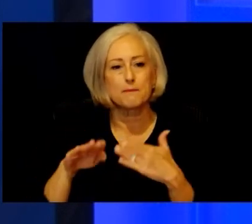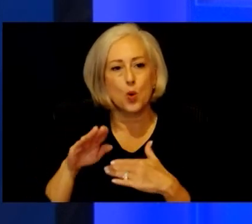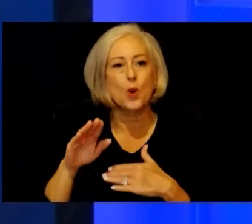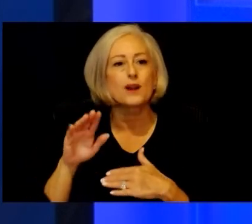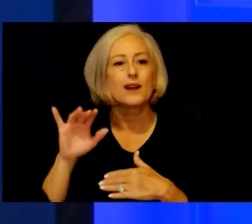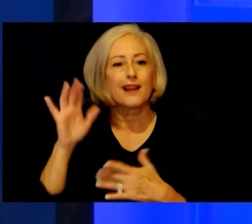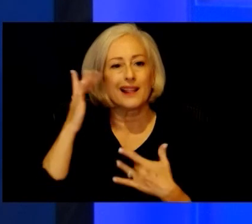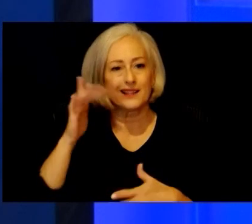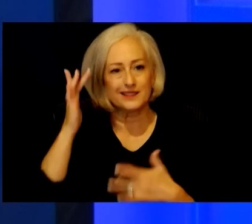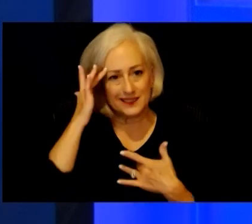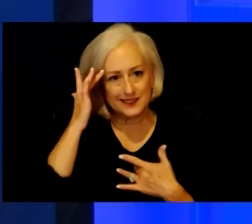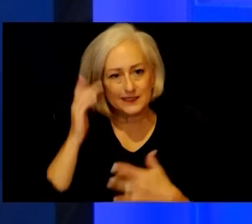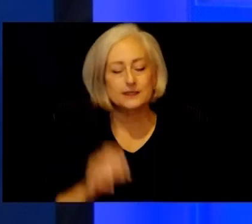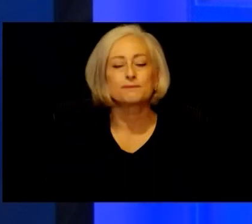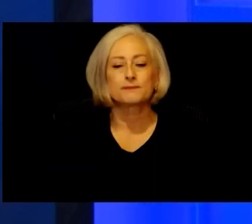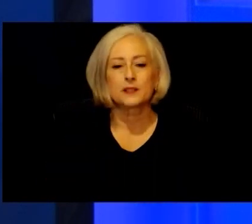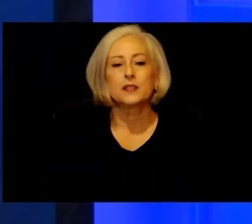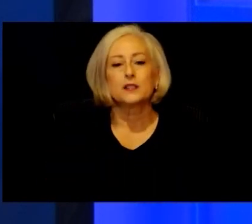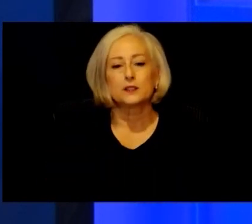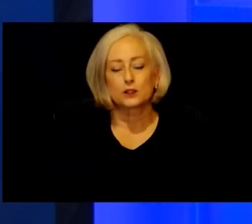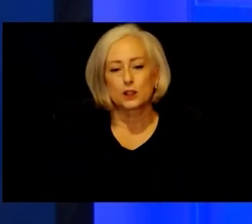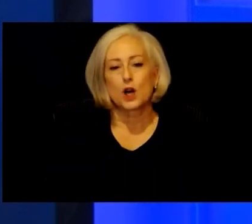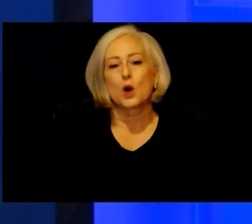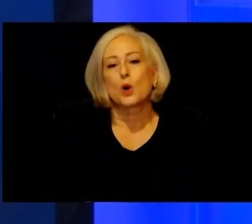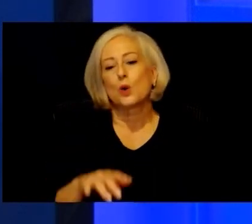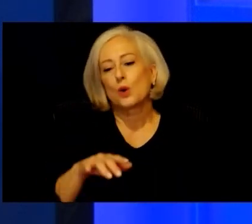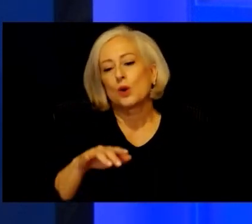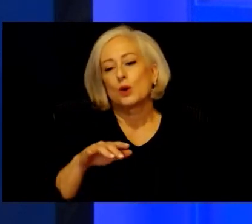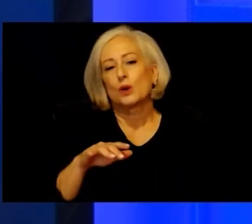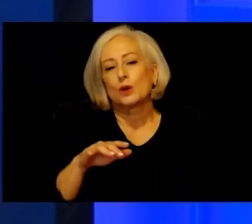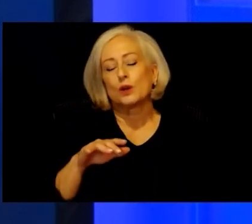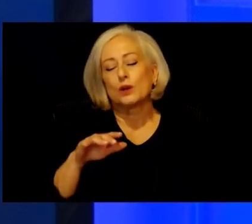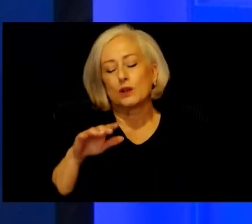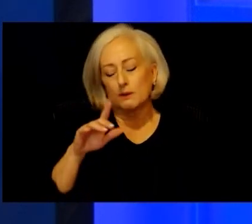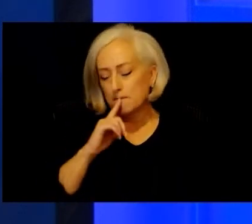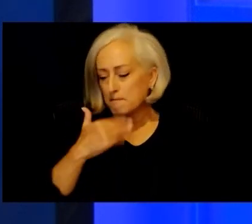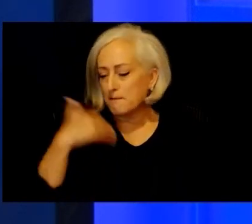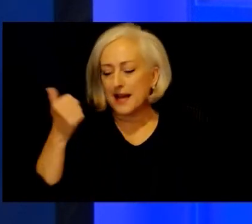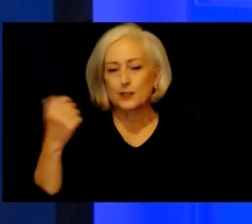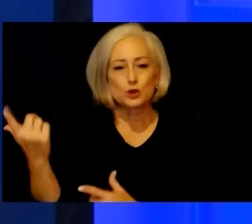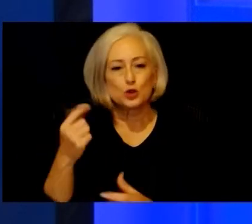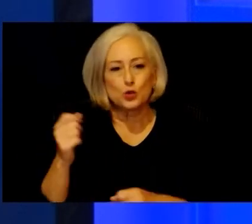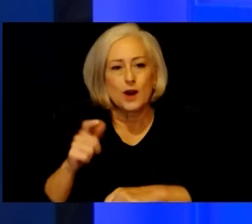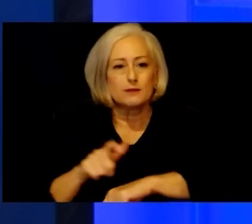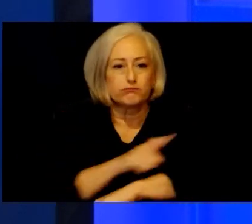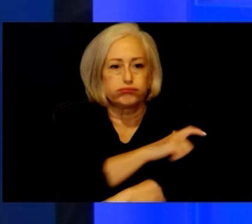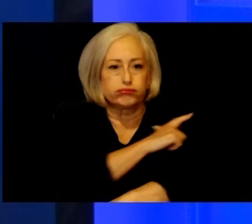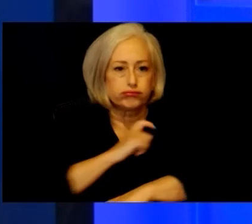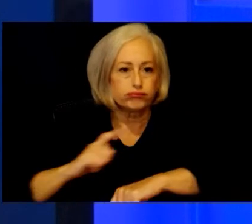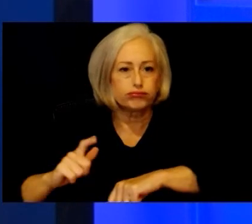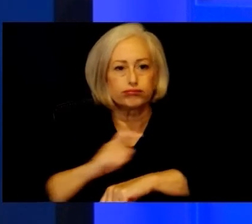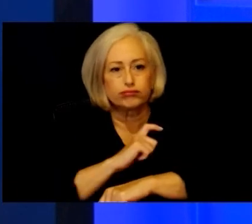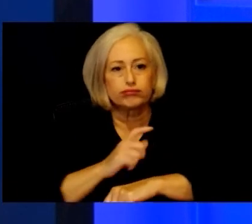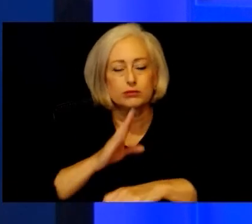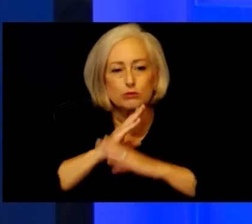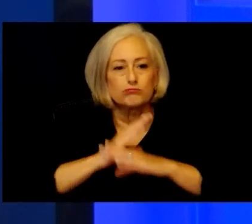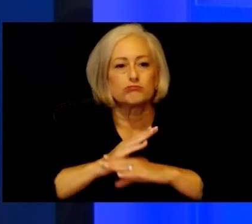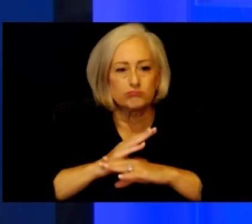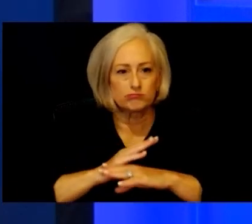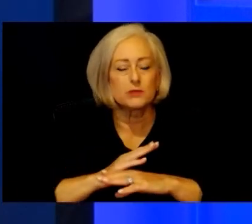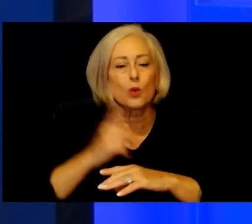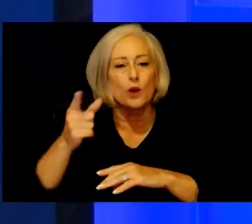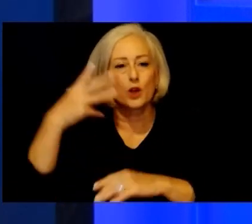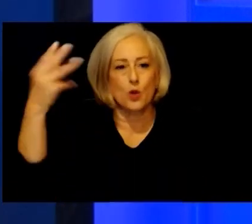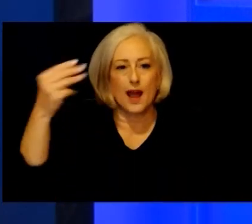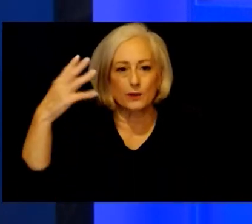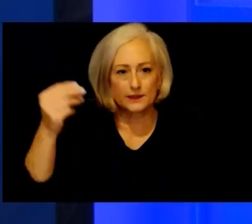Again, the best preventive measure is using that insect repellent when you go out into those places and brush in the outdoors. So